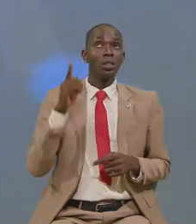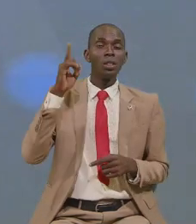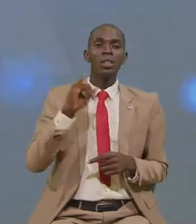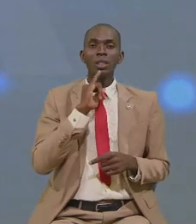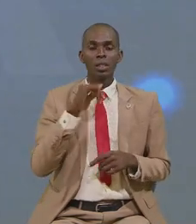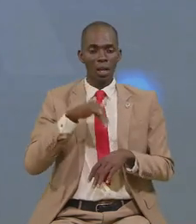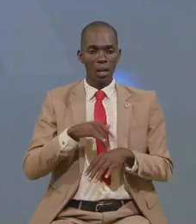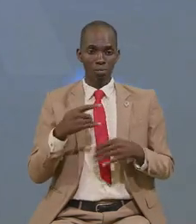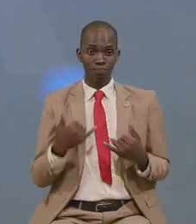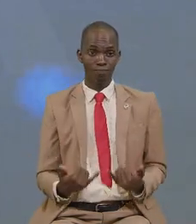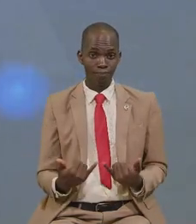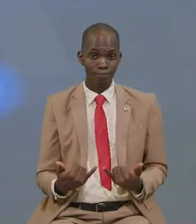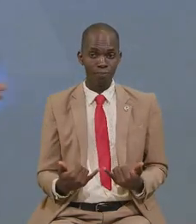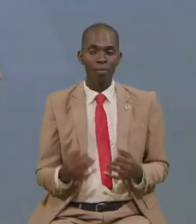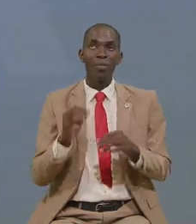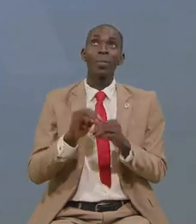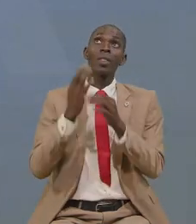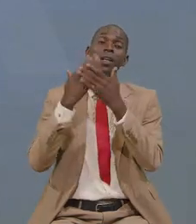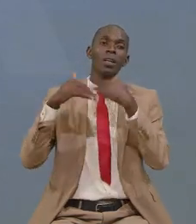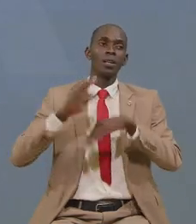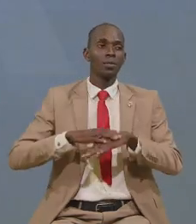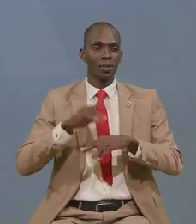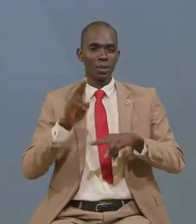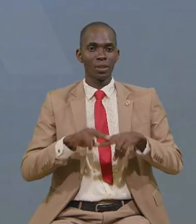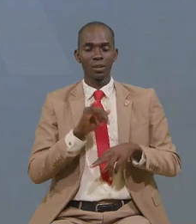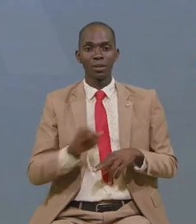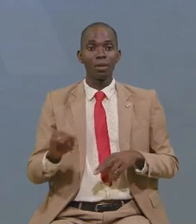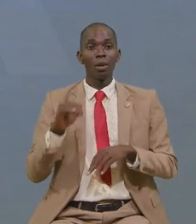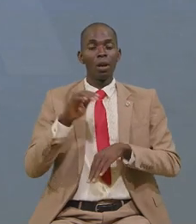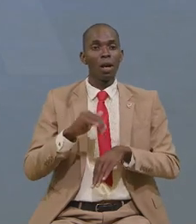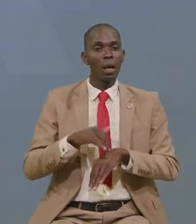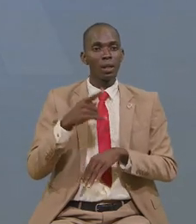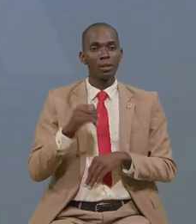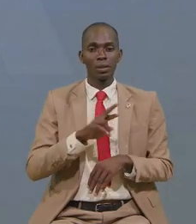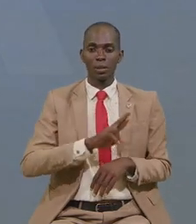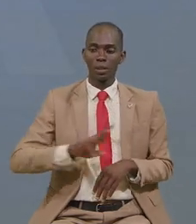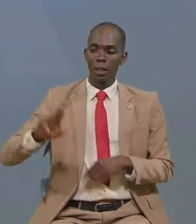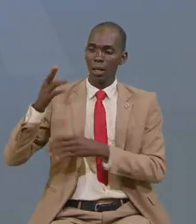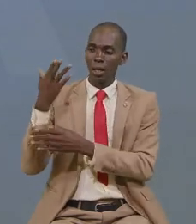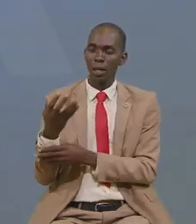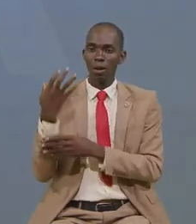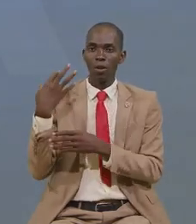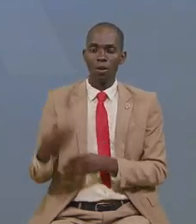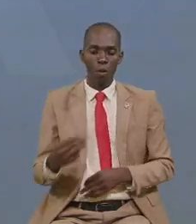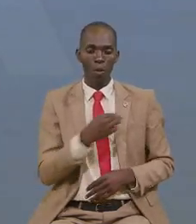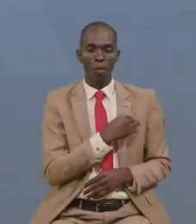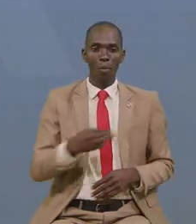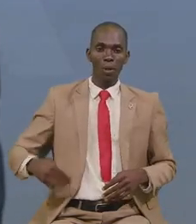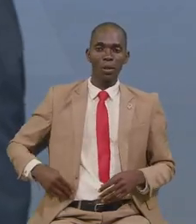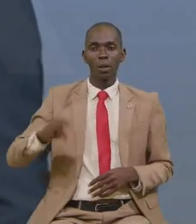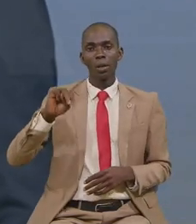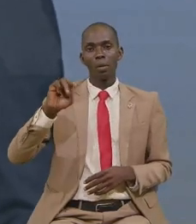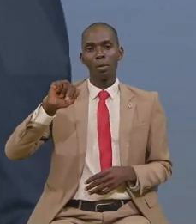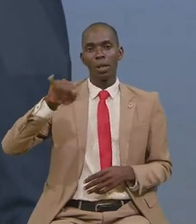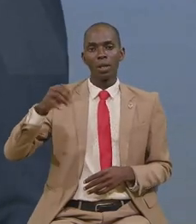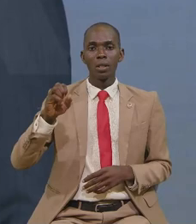moment in heaven, sitting on the right hand of majesty on high. He was when